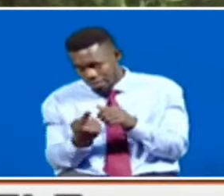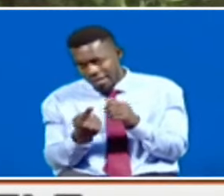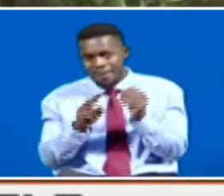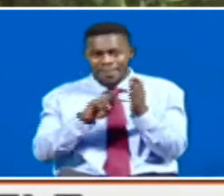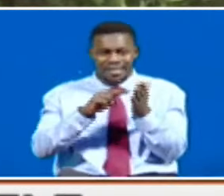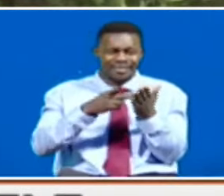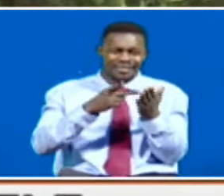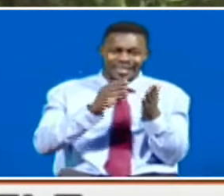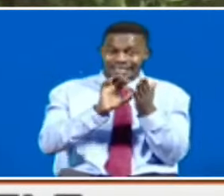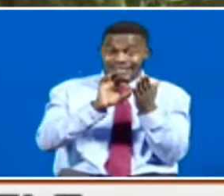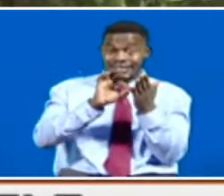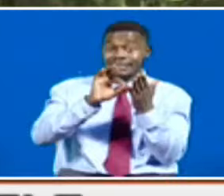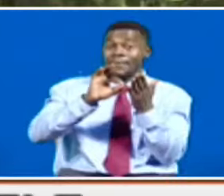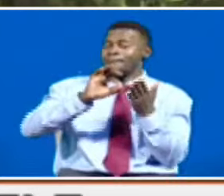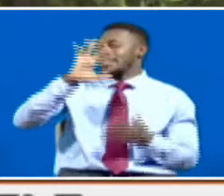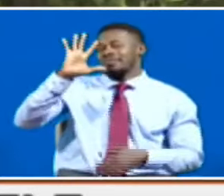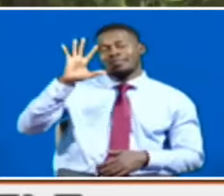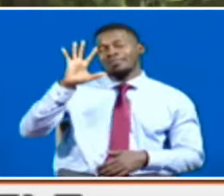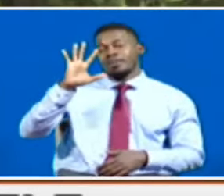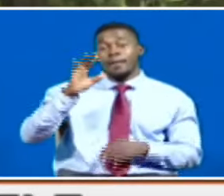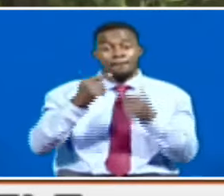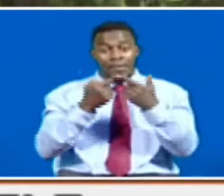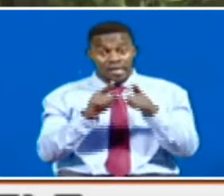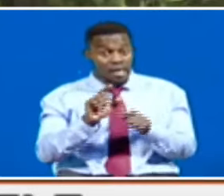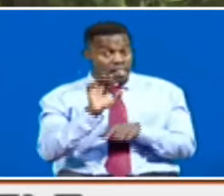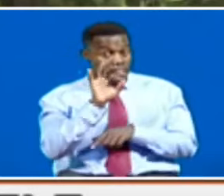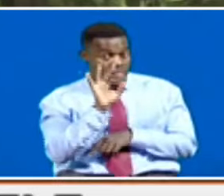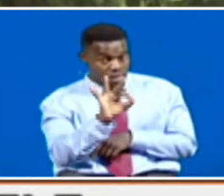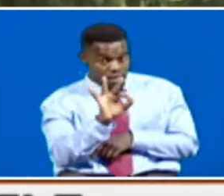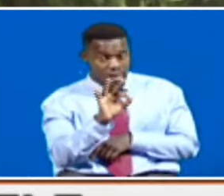to economic hardships. However, there are free medical